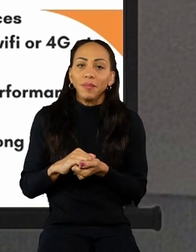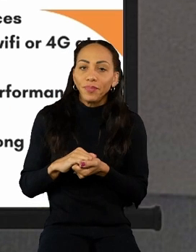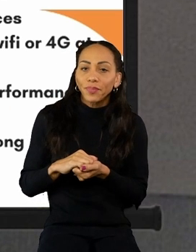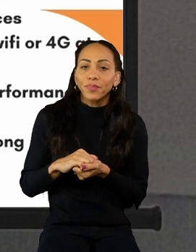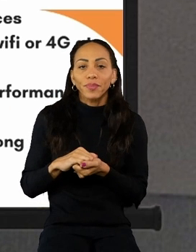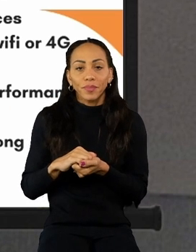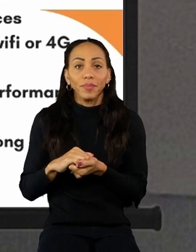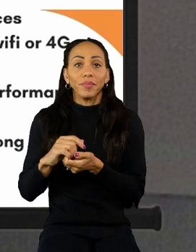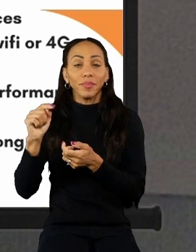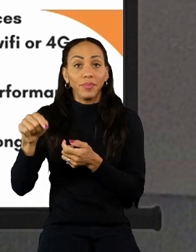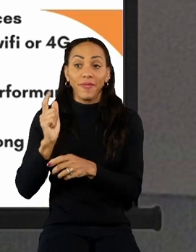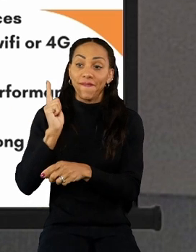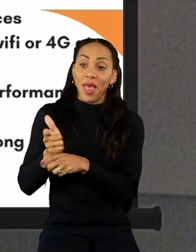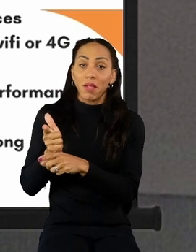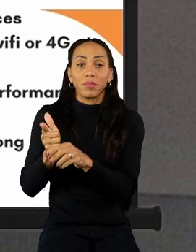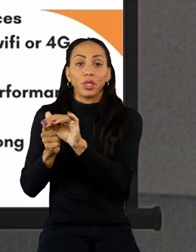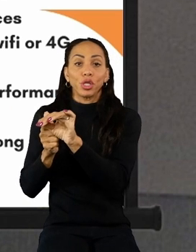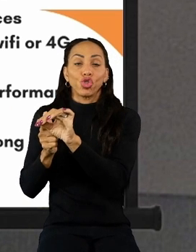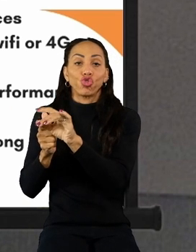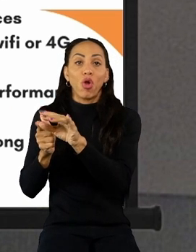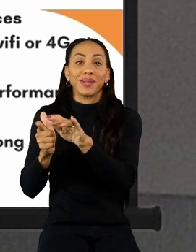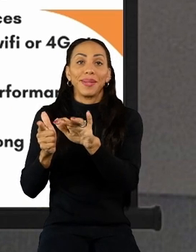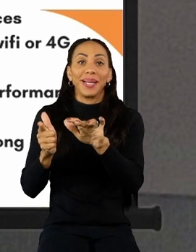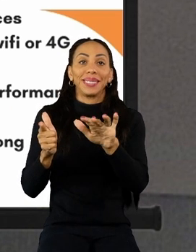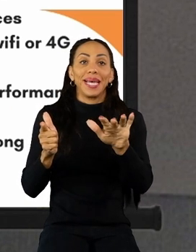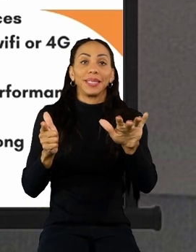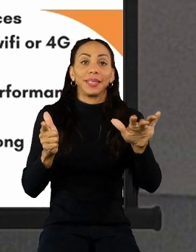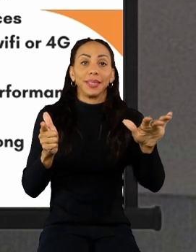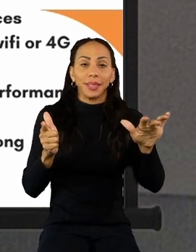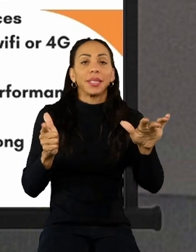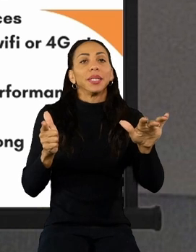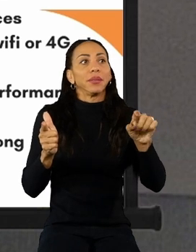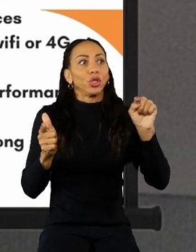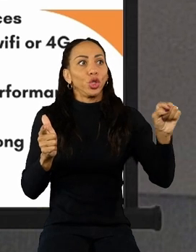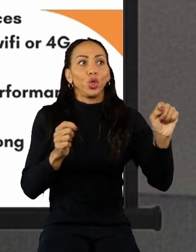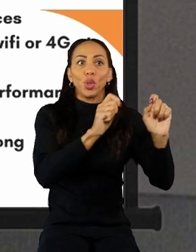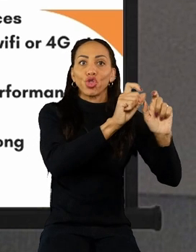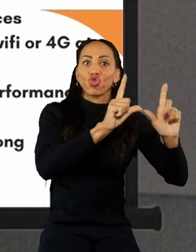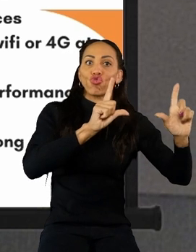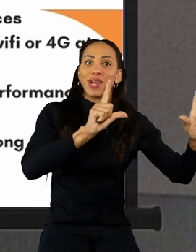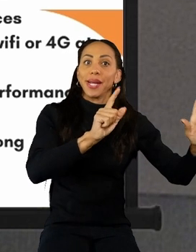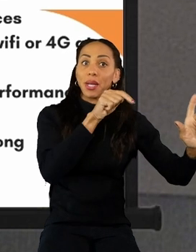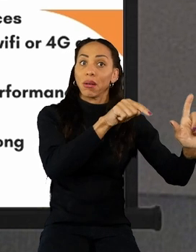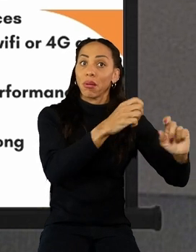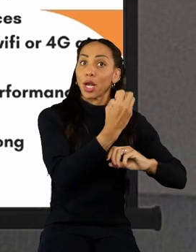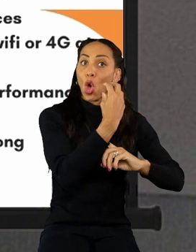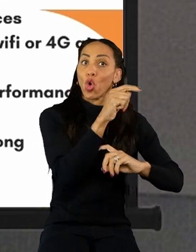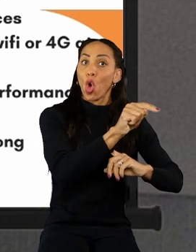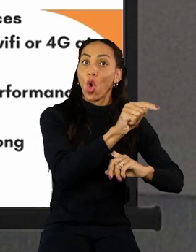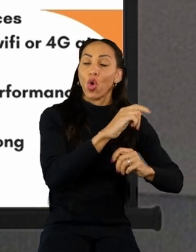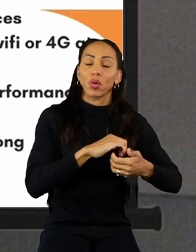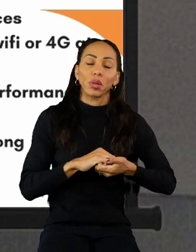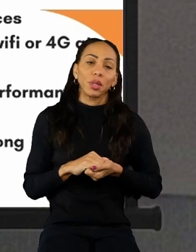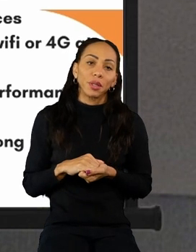small audience in Glasgow, and then this was transmitted to